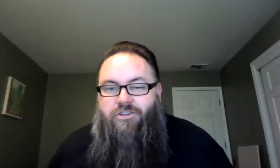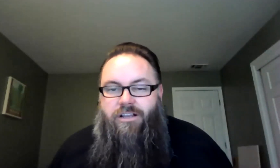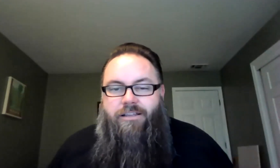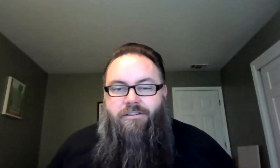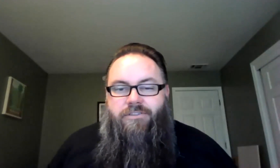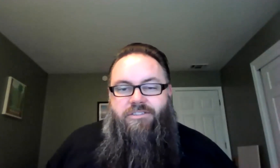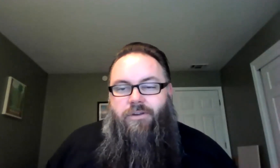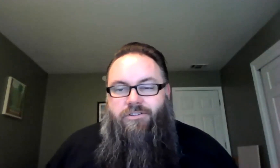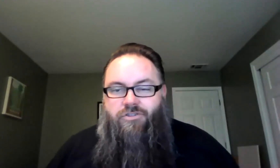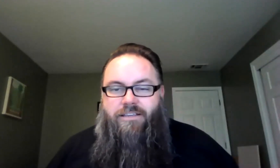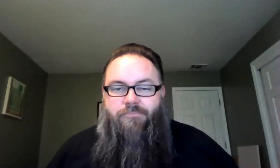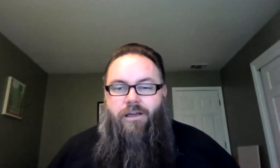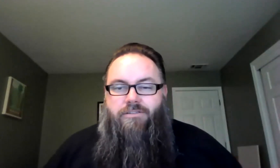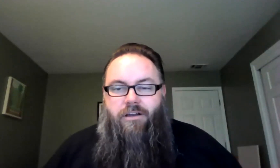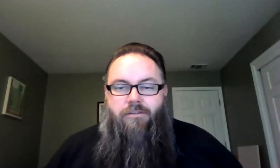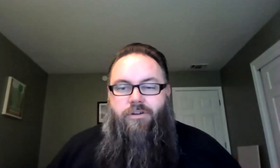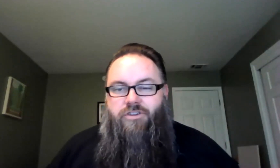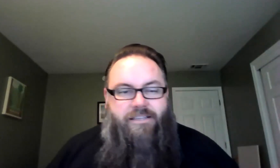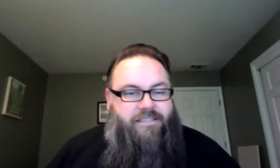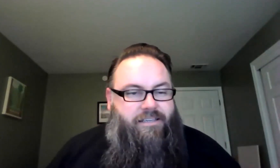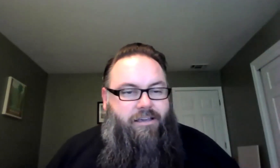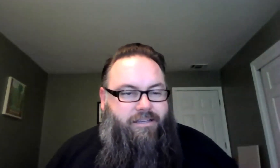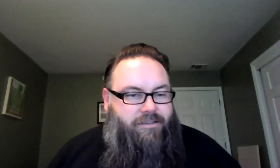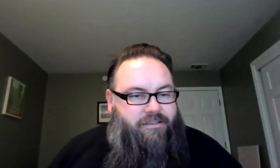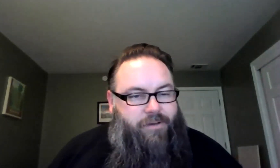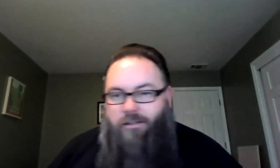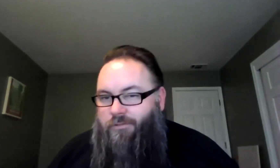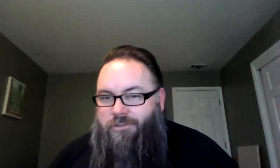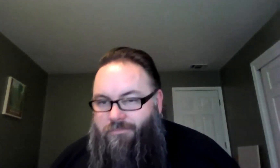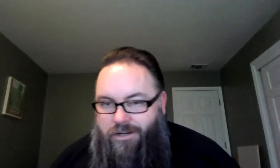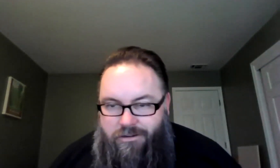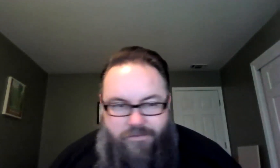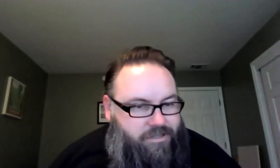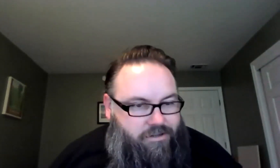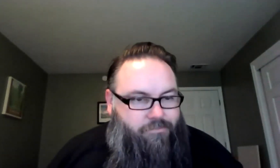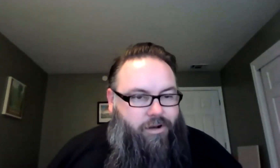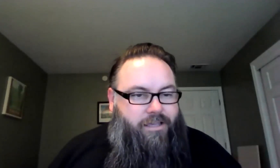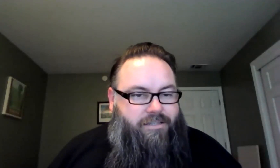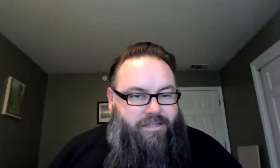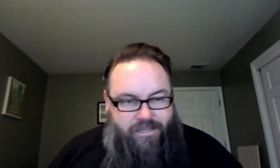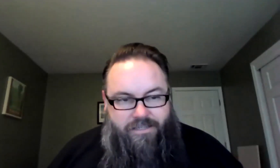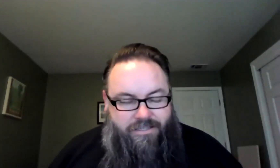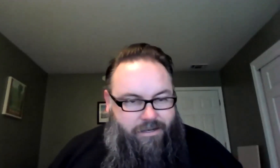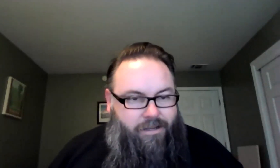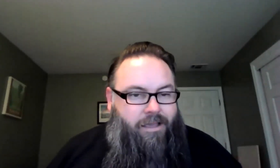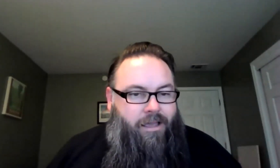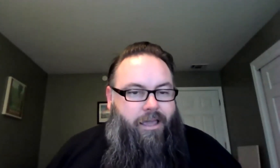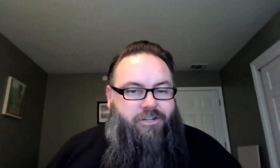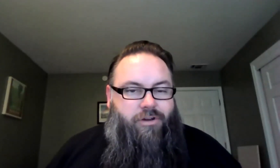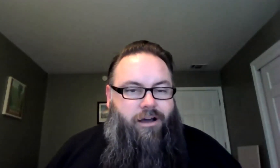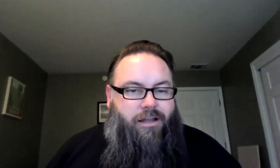The Associate Client Services Director, Tracy Brown's on. Good morning, Tracy. I see Isabella from Community Services. Good morning. And Denise